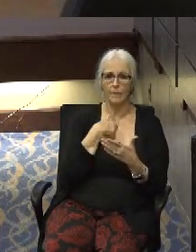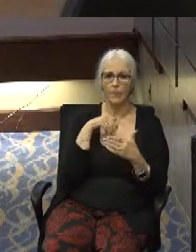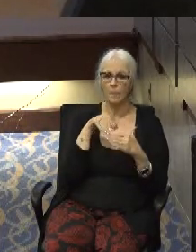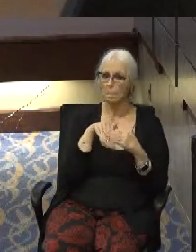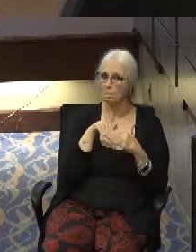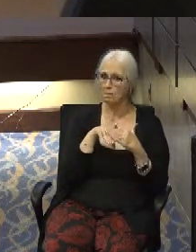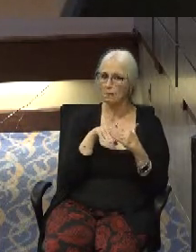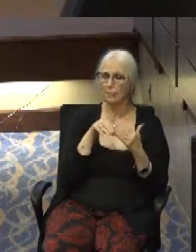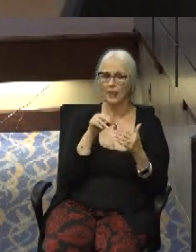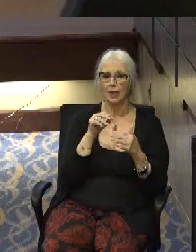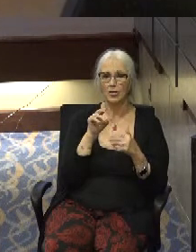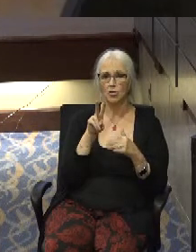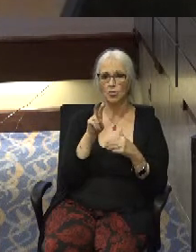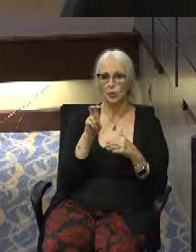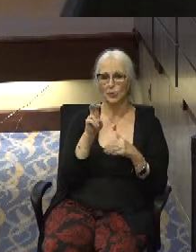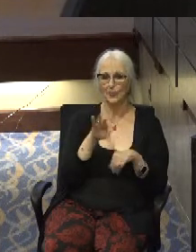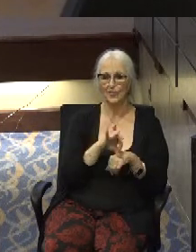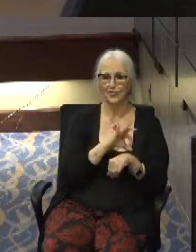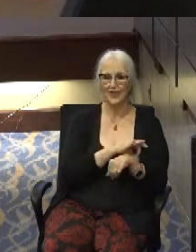outside 200 feet, actually.